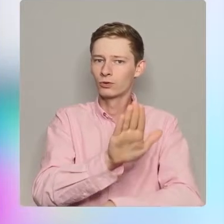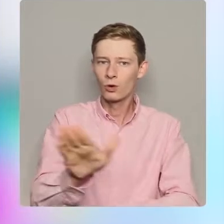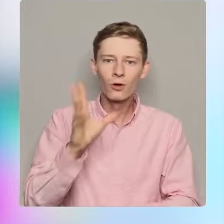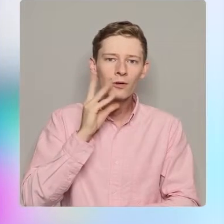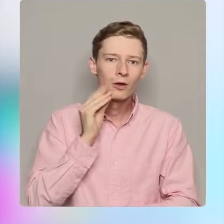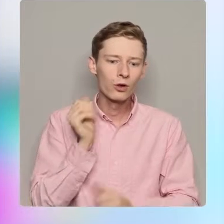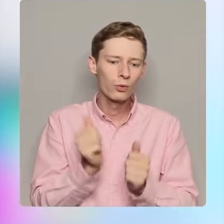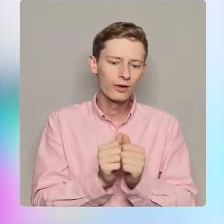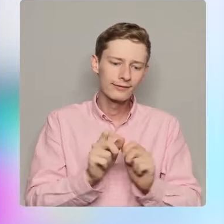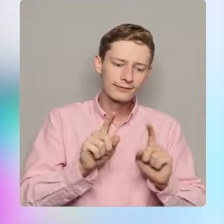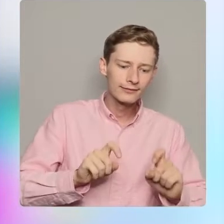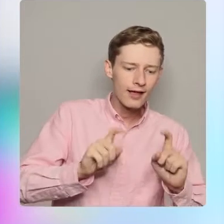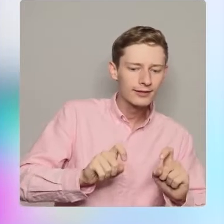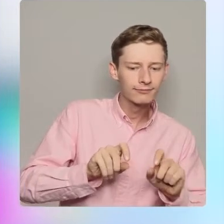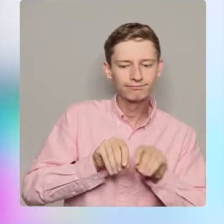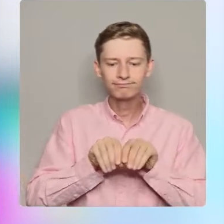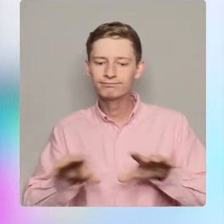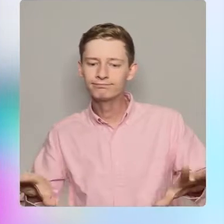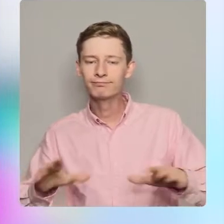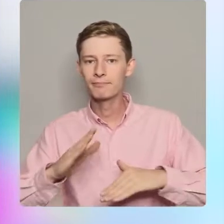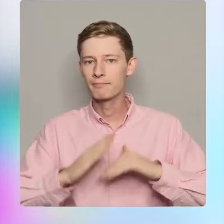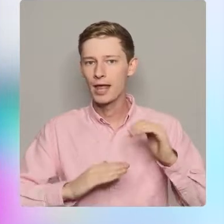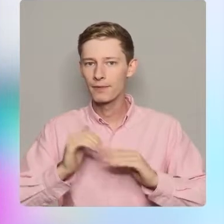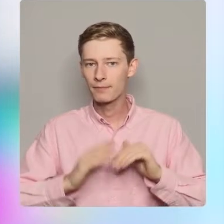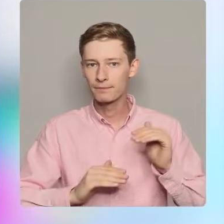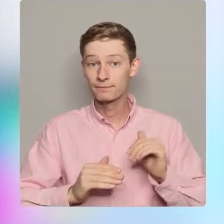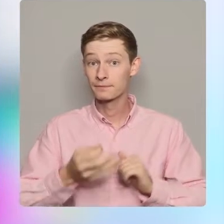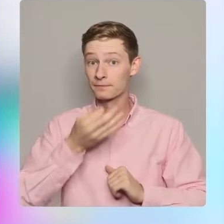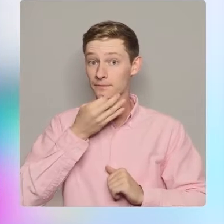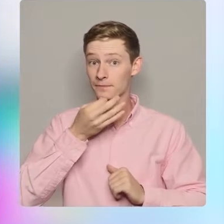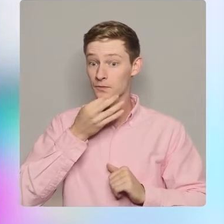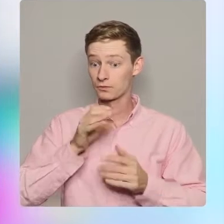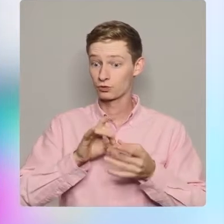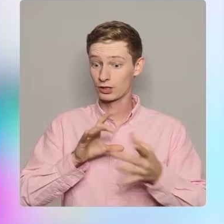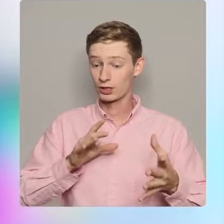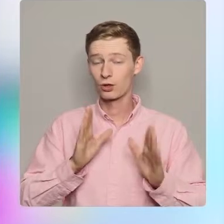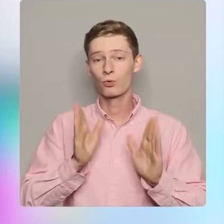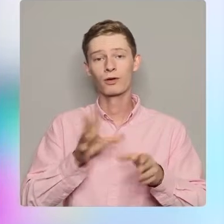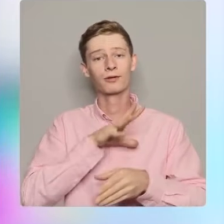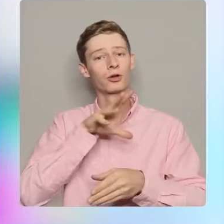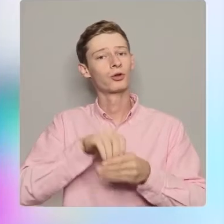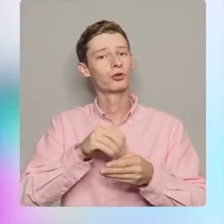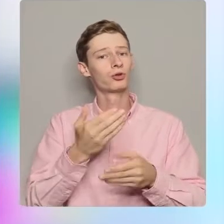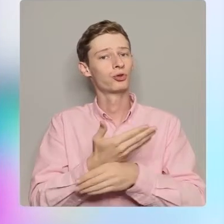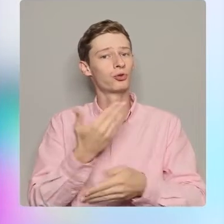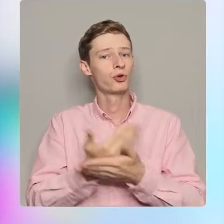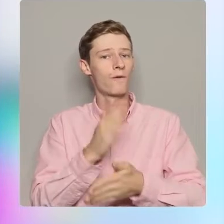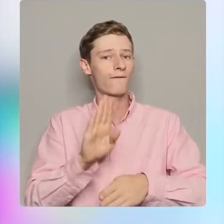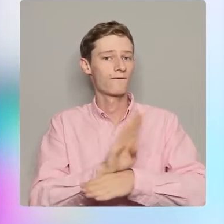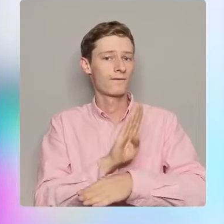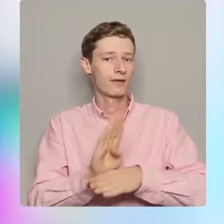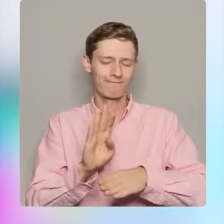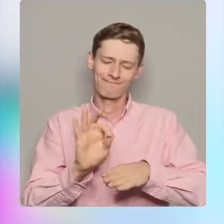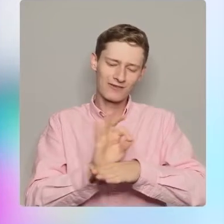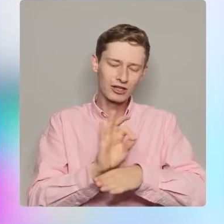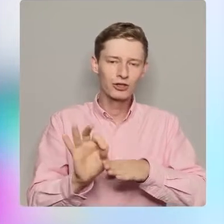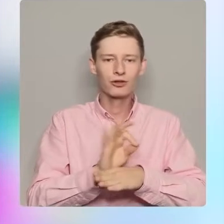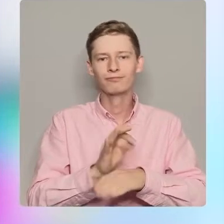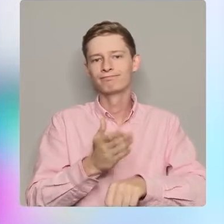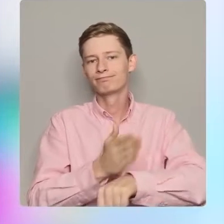with distributing and testing builds. In our upcoming releases, we'll have several new features that will improve the build upload